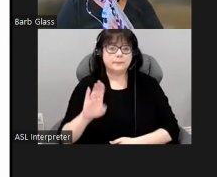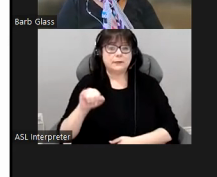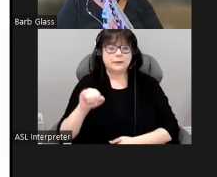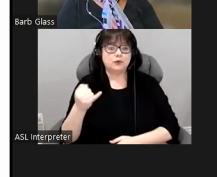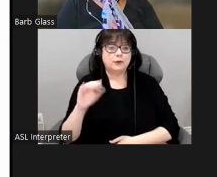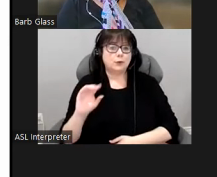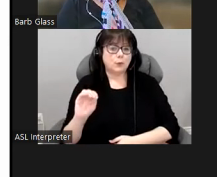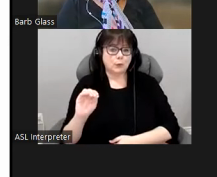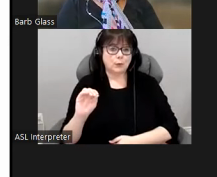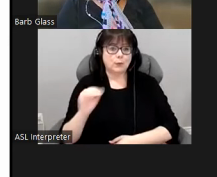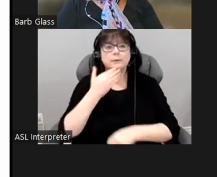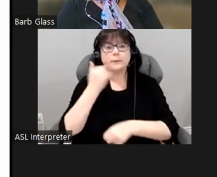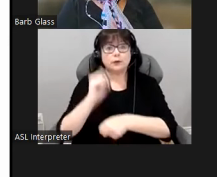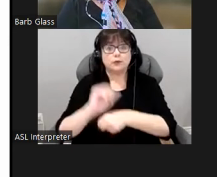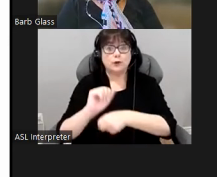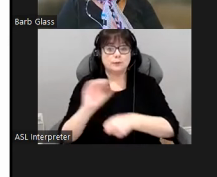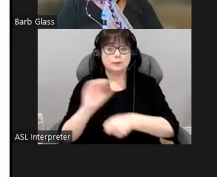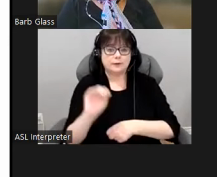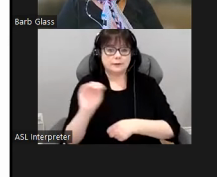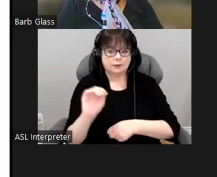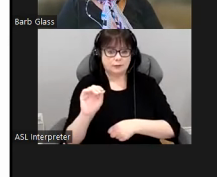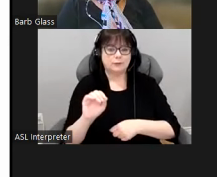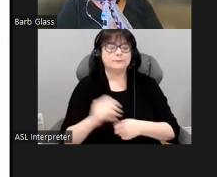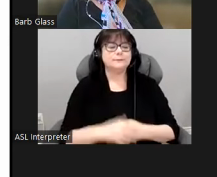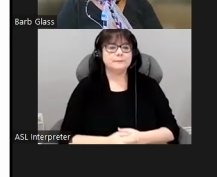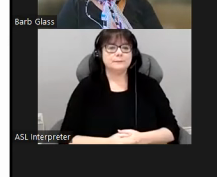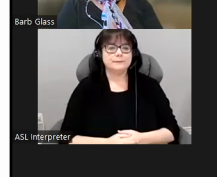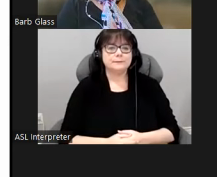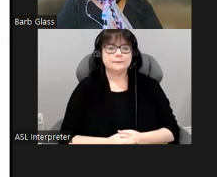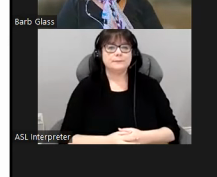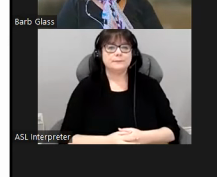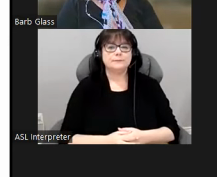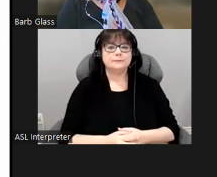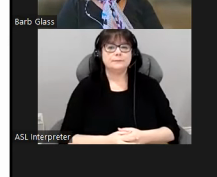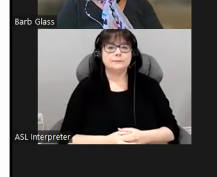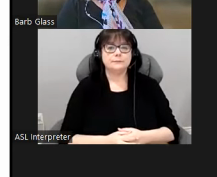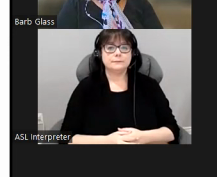So these are the themes that our ministry identified as important